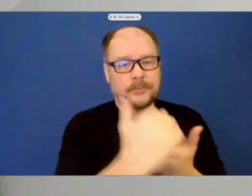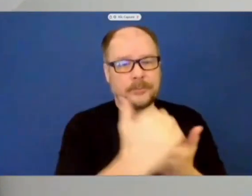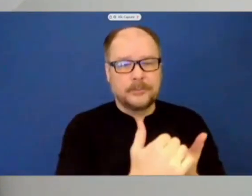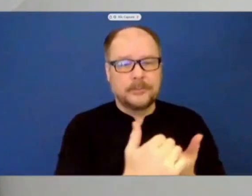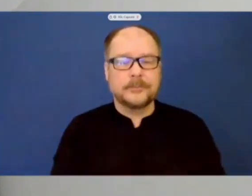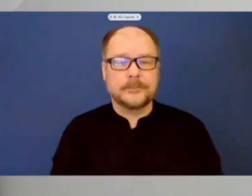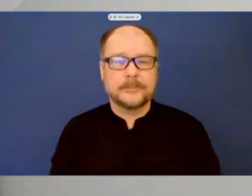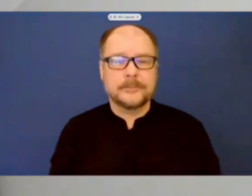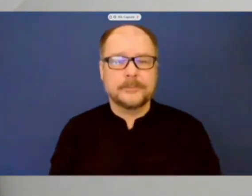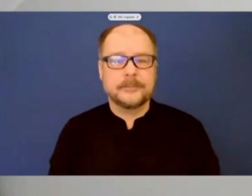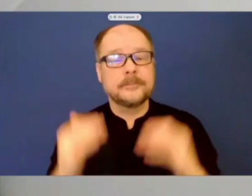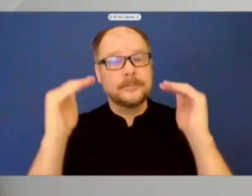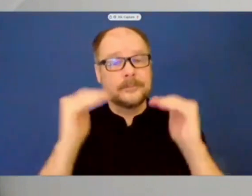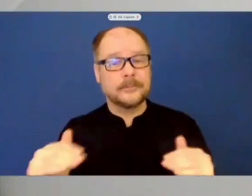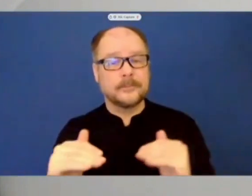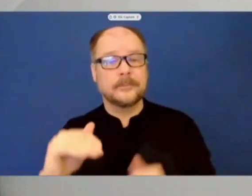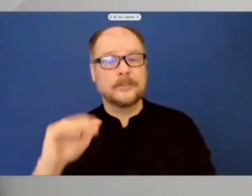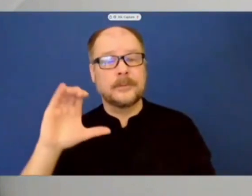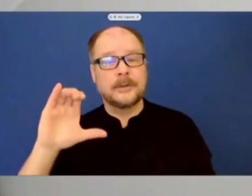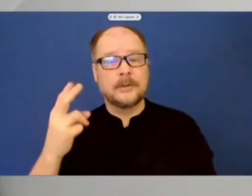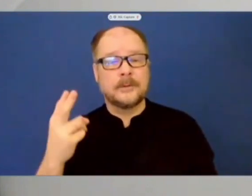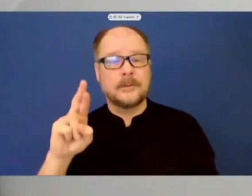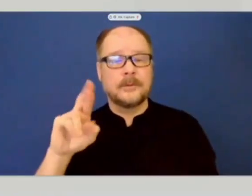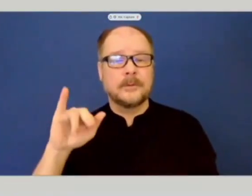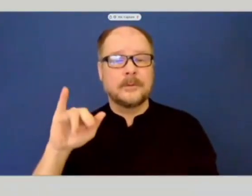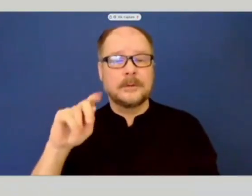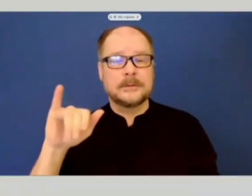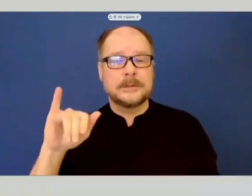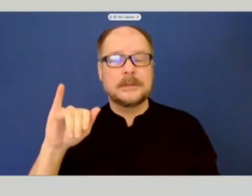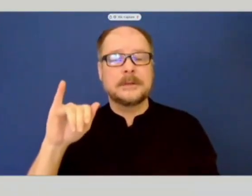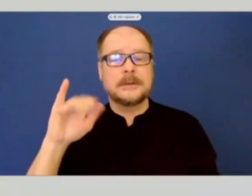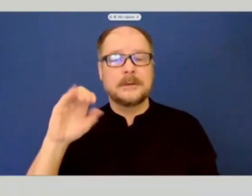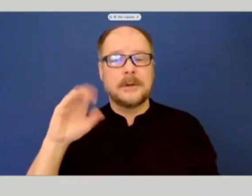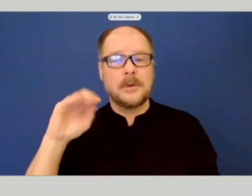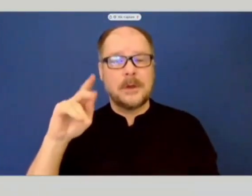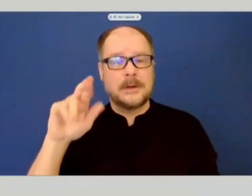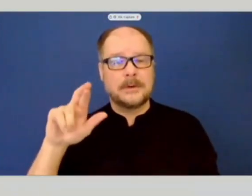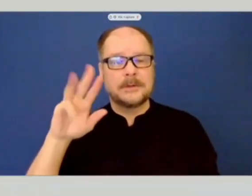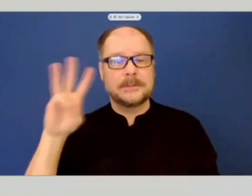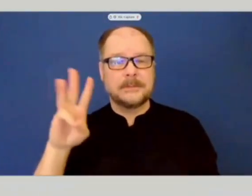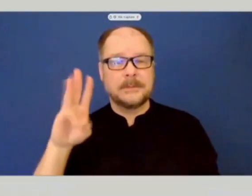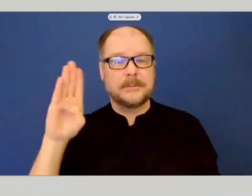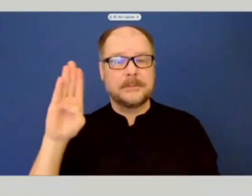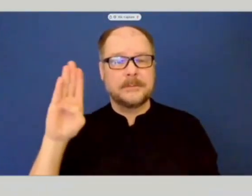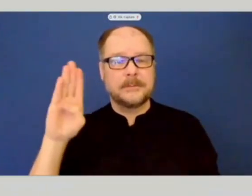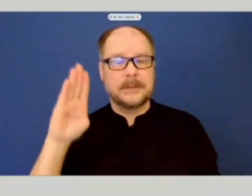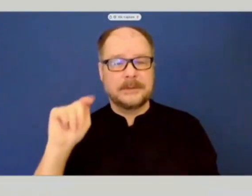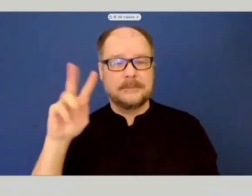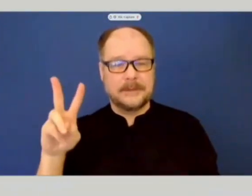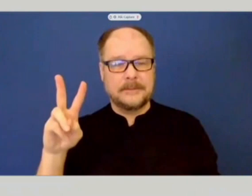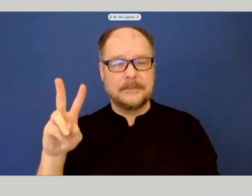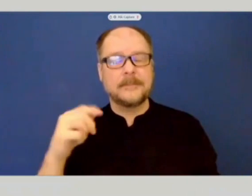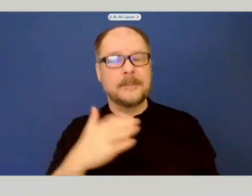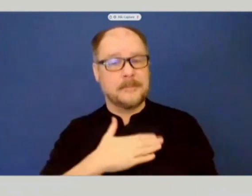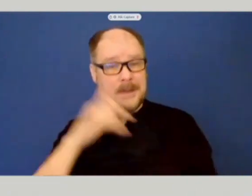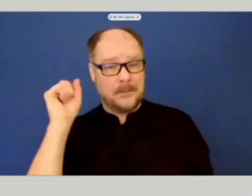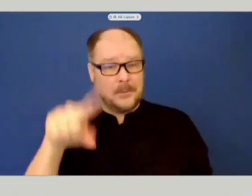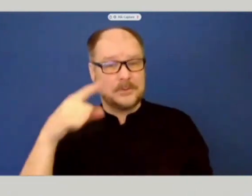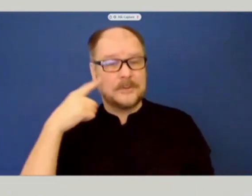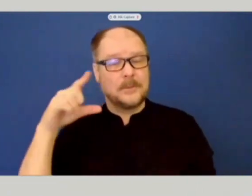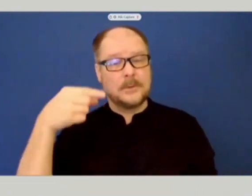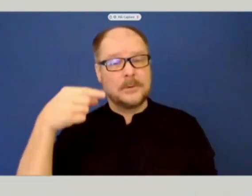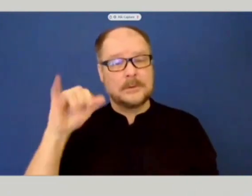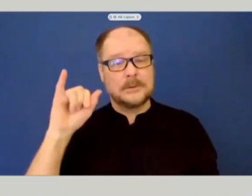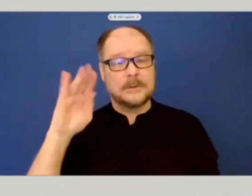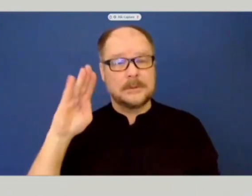Next question is Kristi O'Connor, WBTV. Good morning. My question's for Gibby. It's my